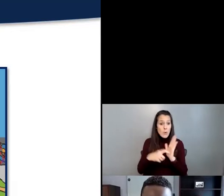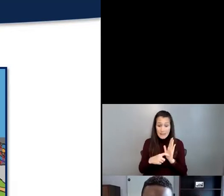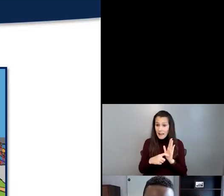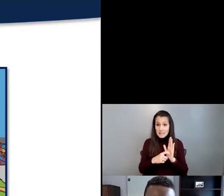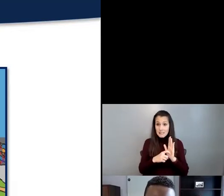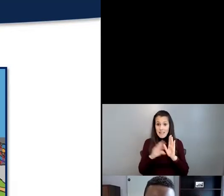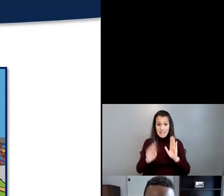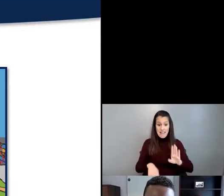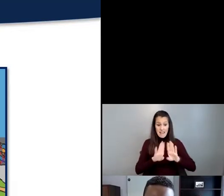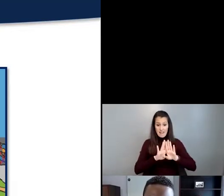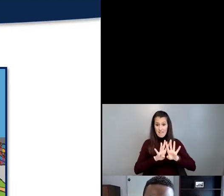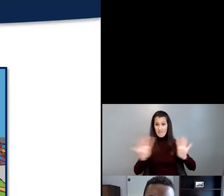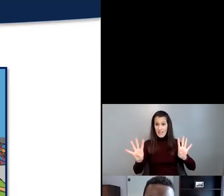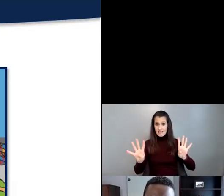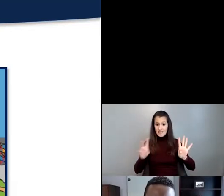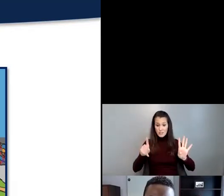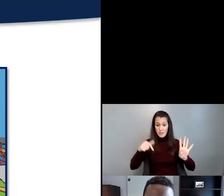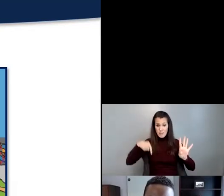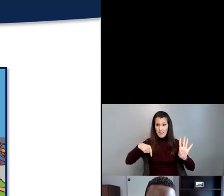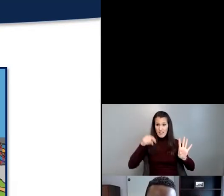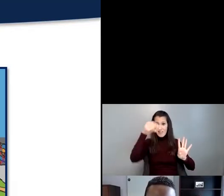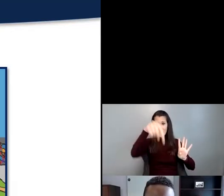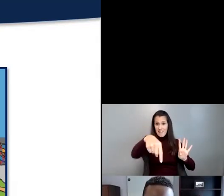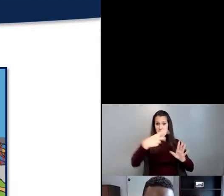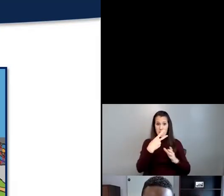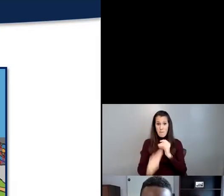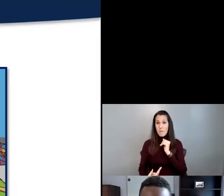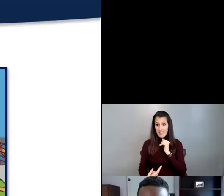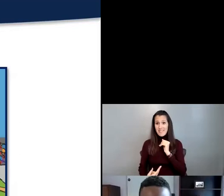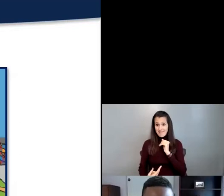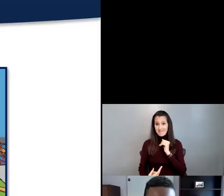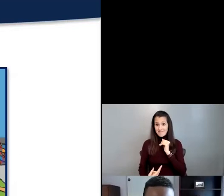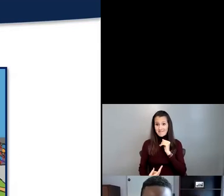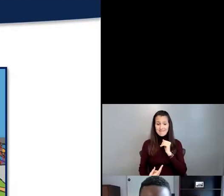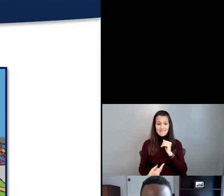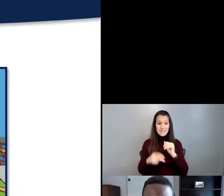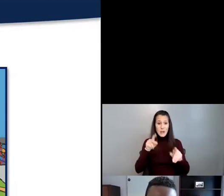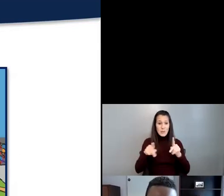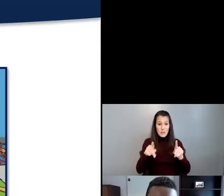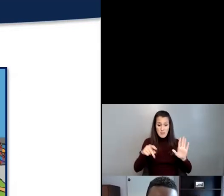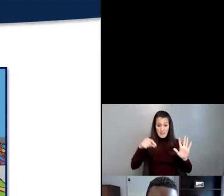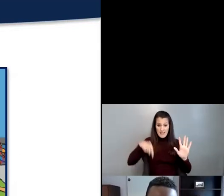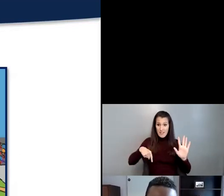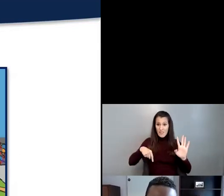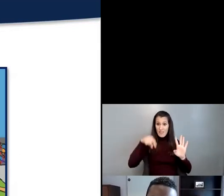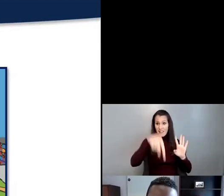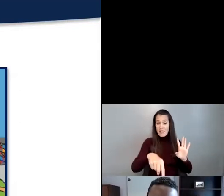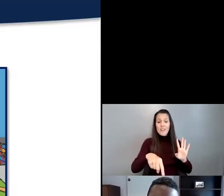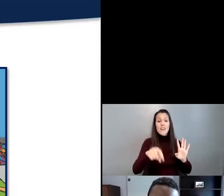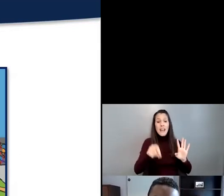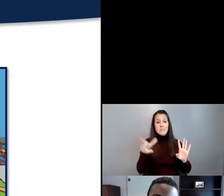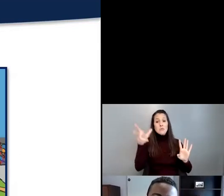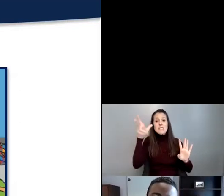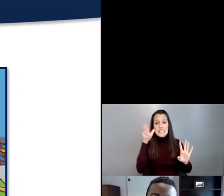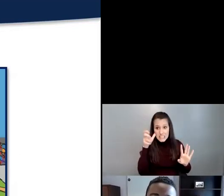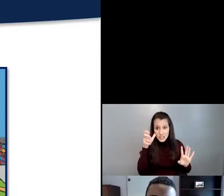fence. And we need to be able to then hear what people are saying on both sides of the fence to actually be able